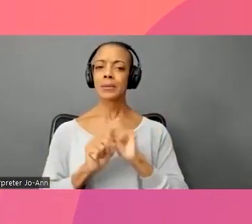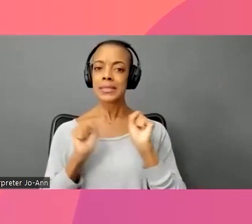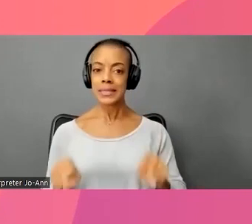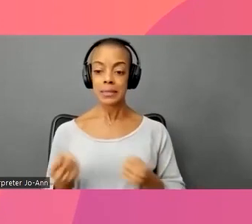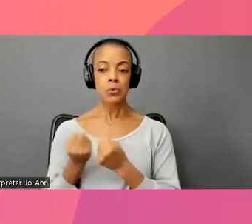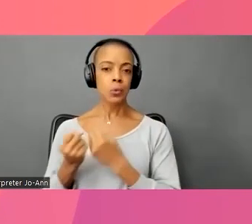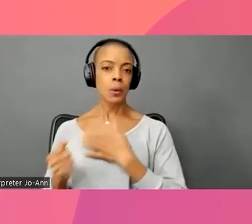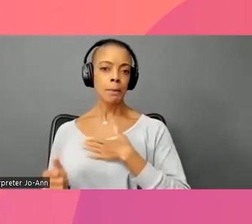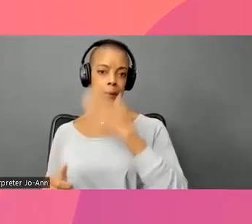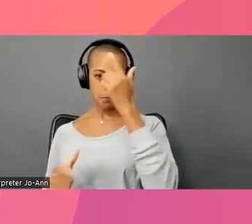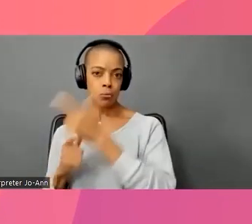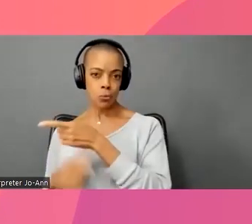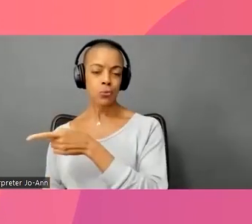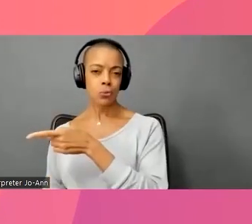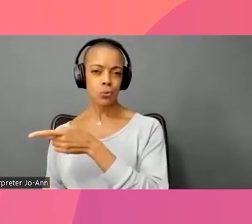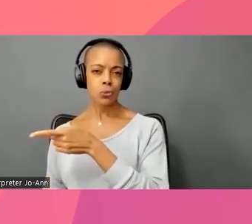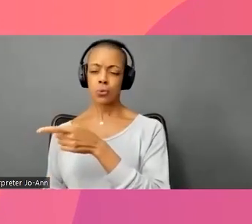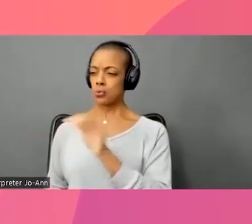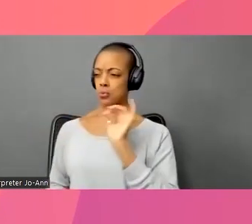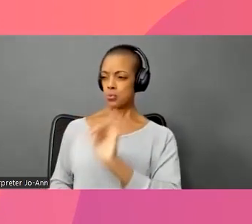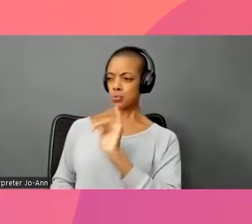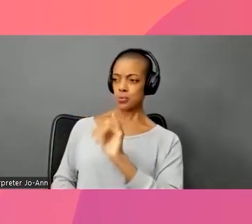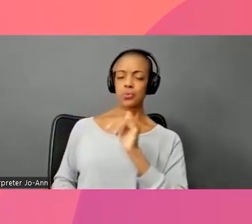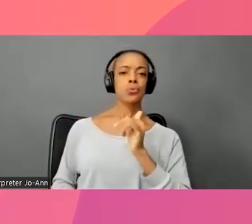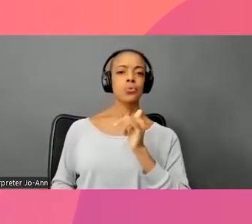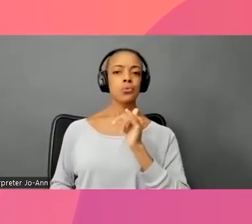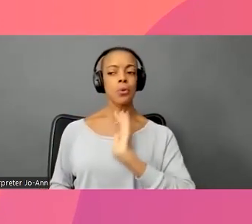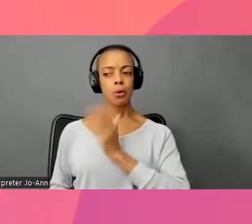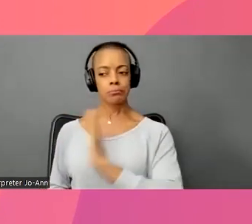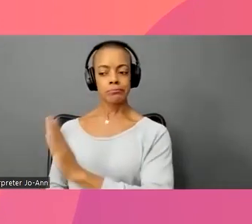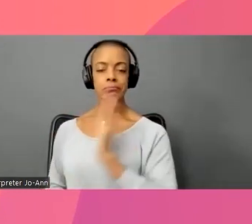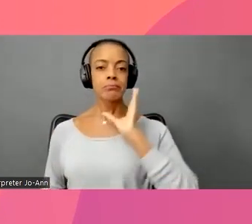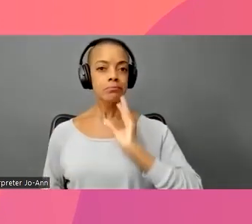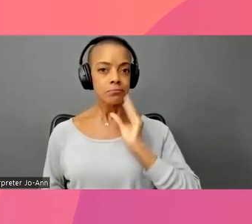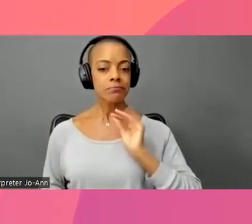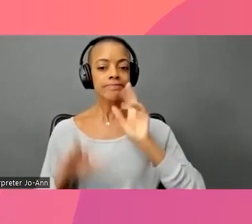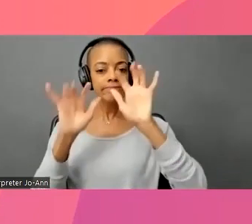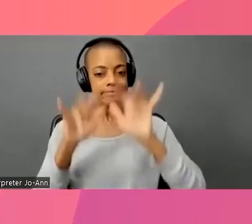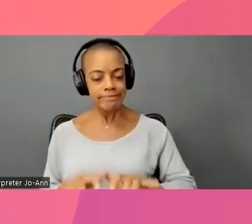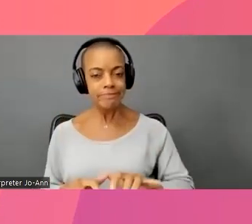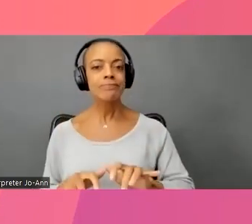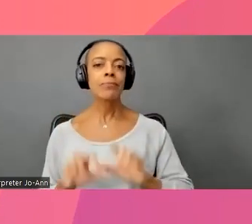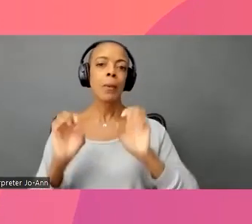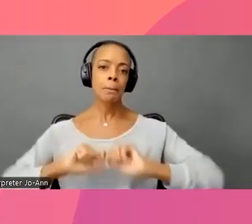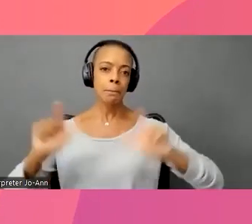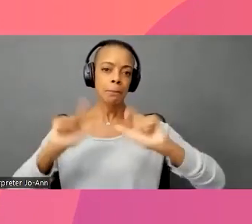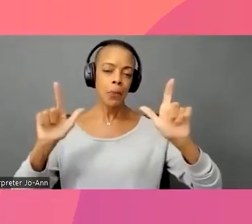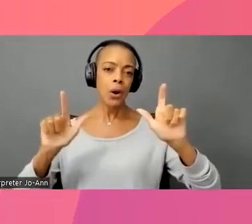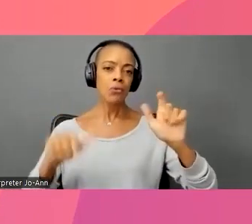brother. And I reflected and wrote about these experiences in a blog piece for the Brain Injury Society of